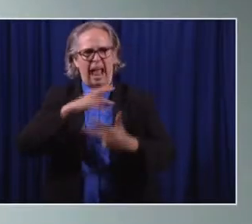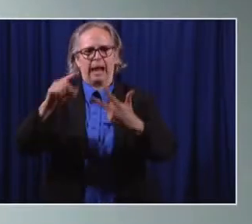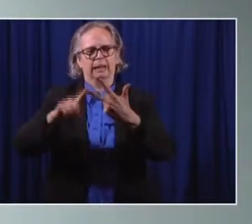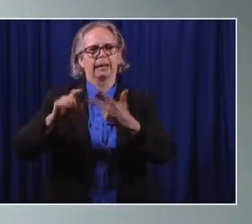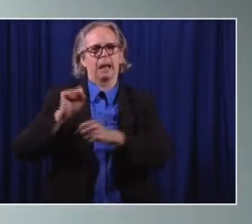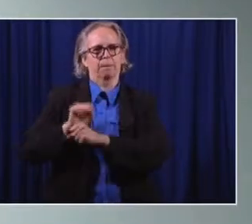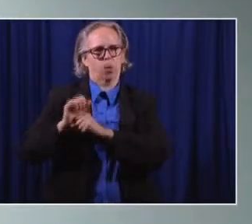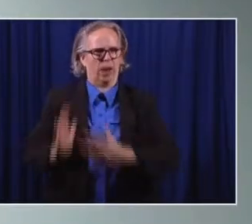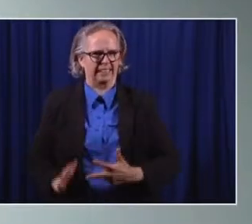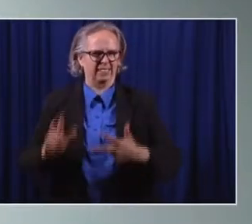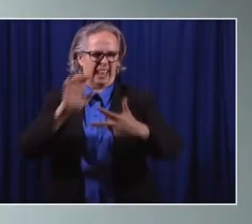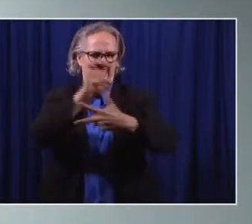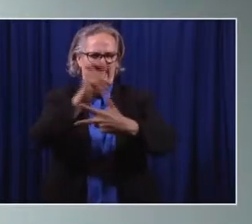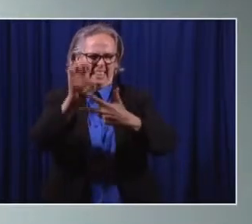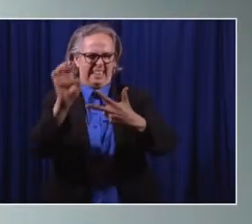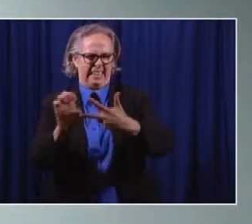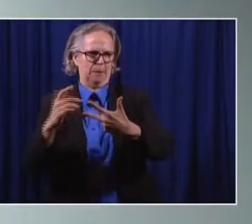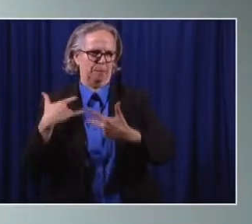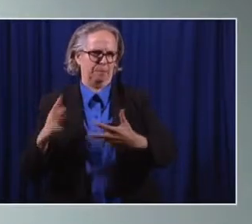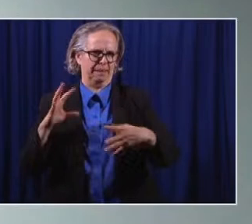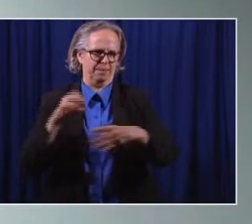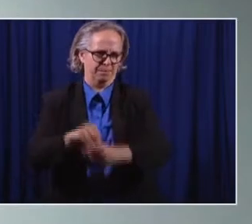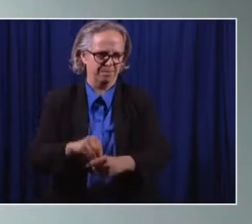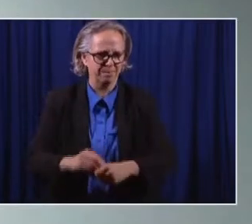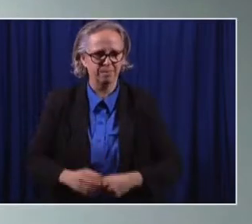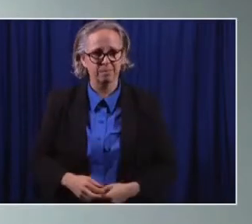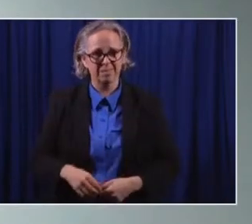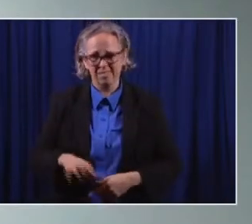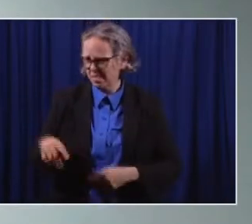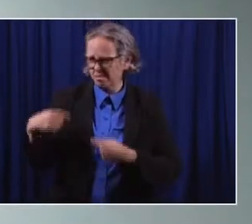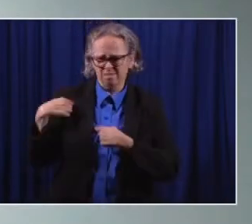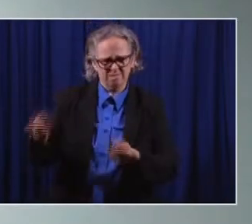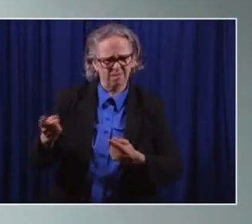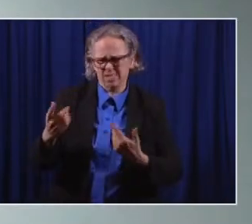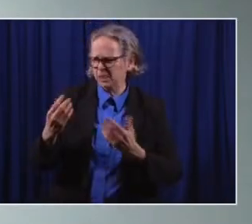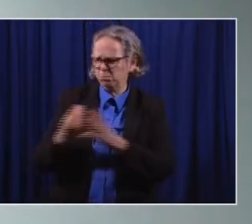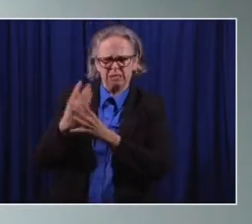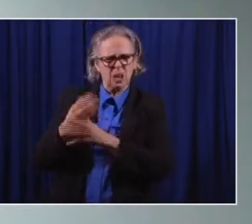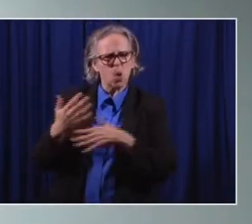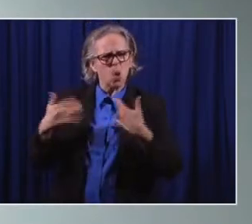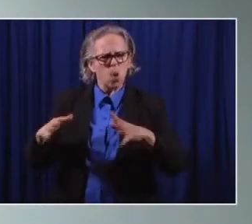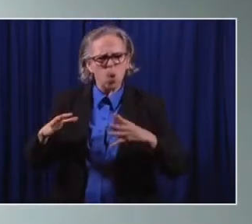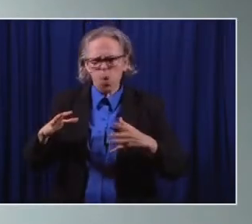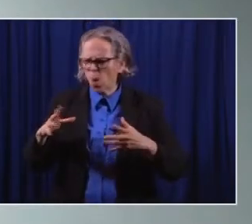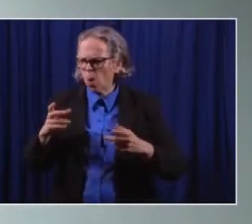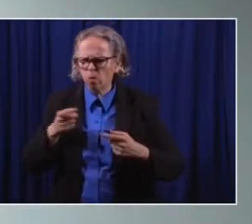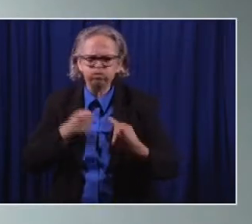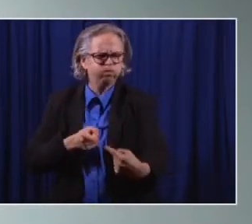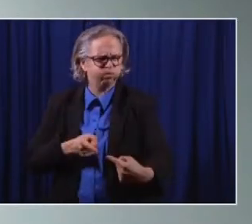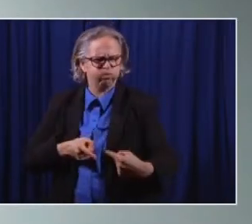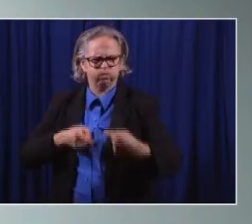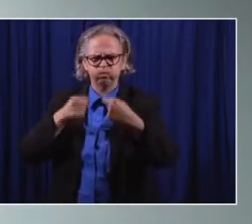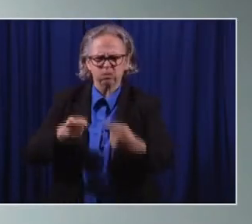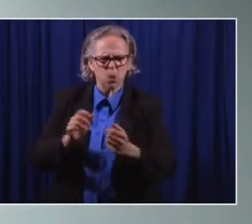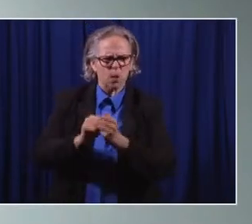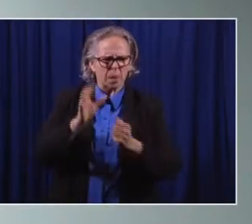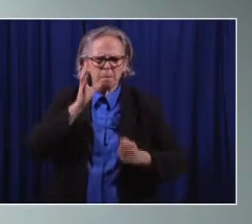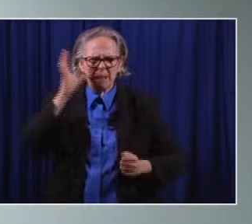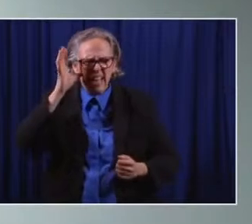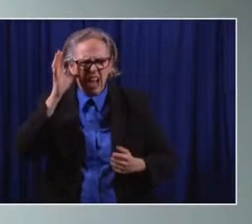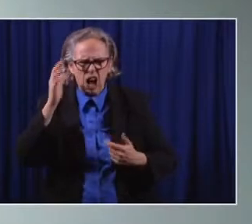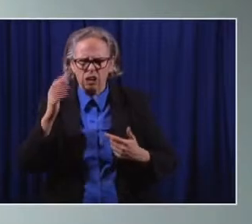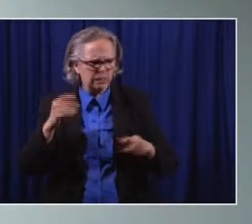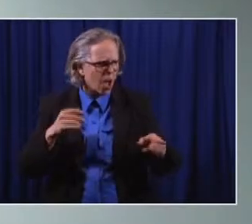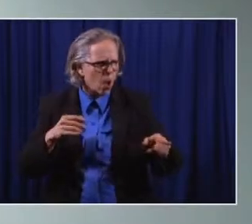had a pretty tough time. Parents, they developed a greater appreciation for what teachers do. So we listened